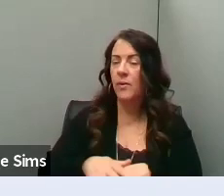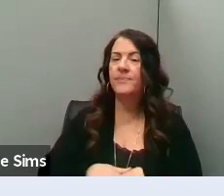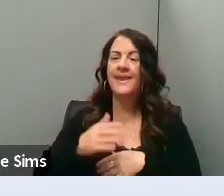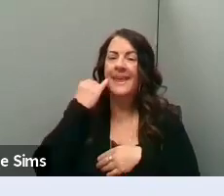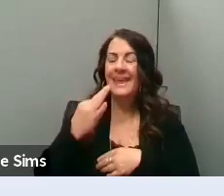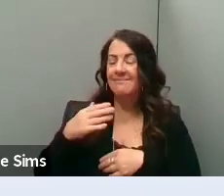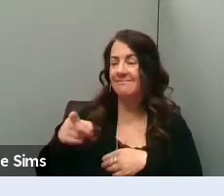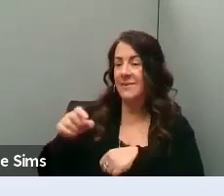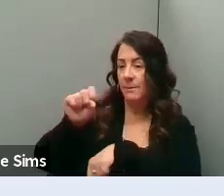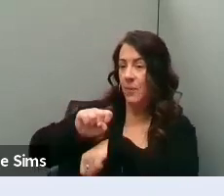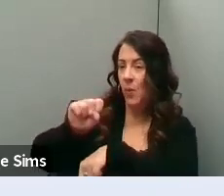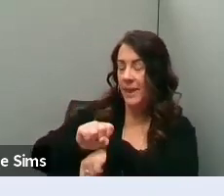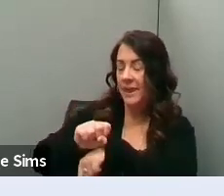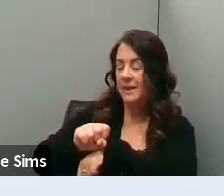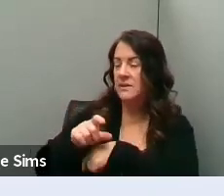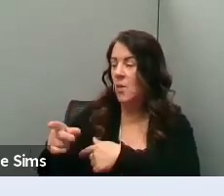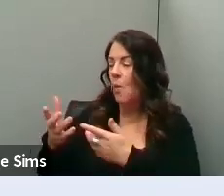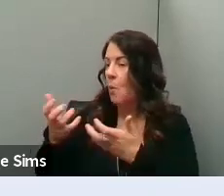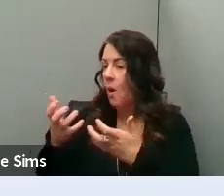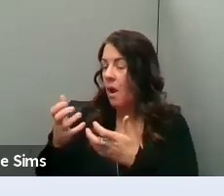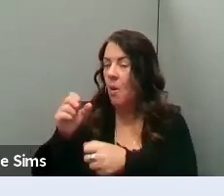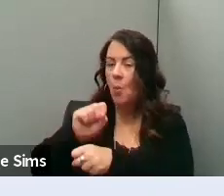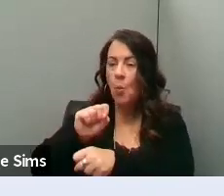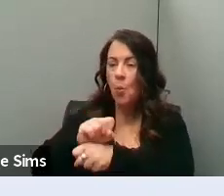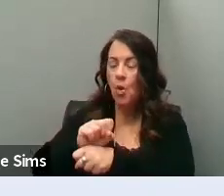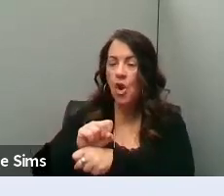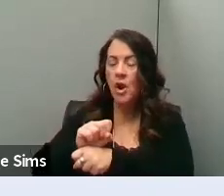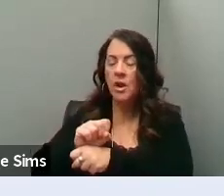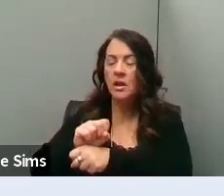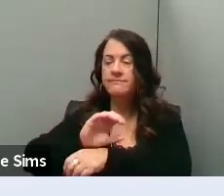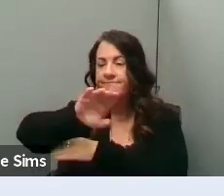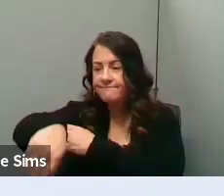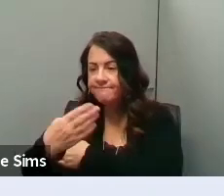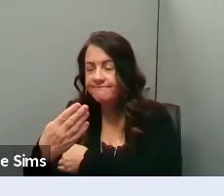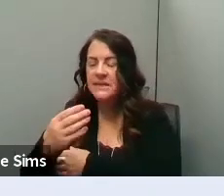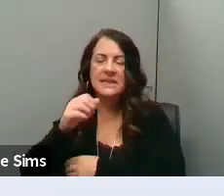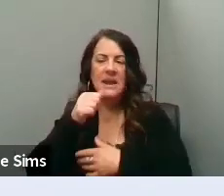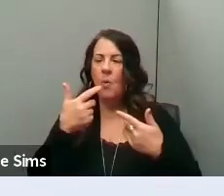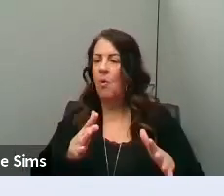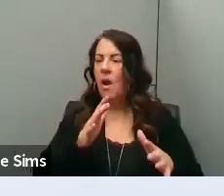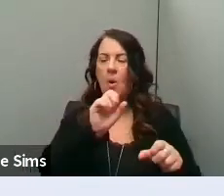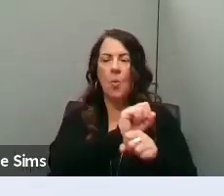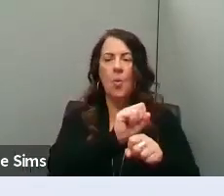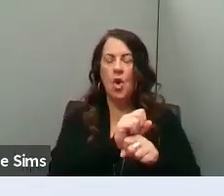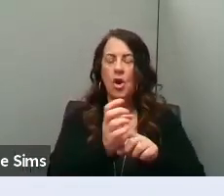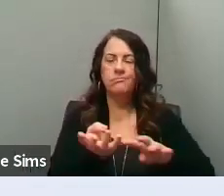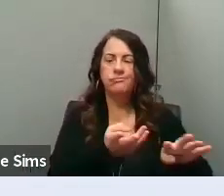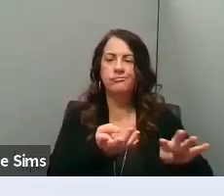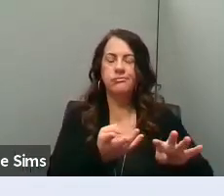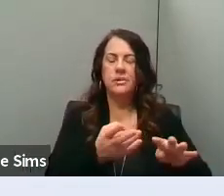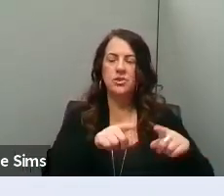to work in the night instead of at the cashier job, the question is